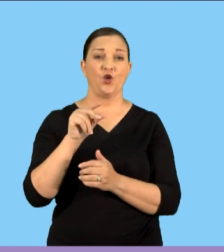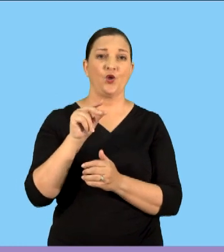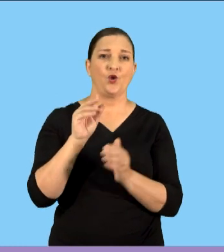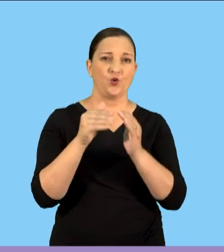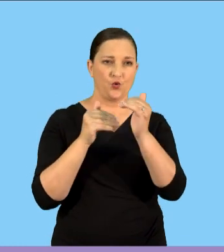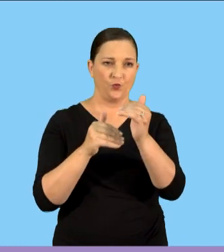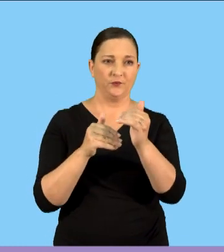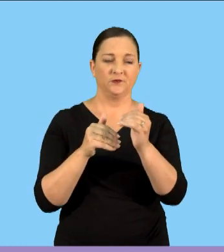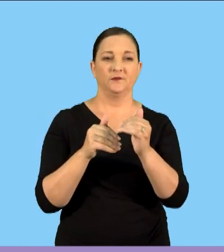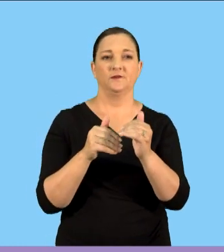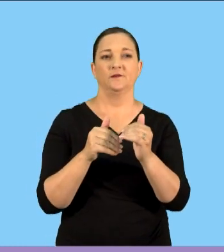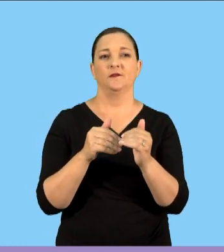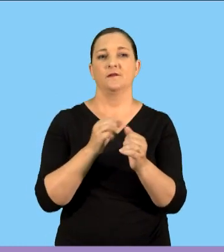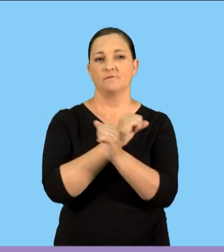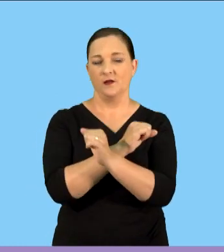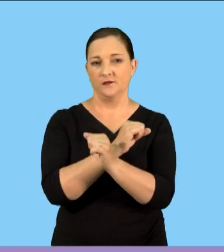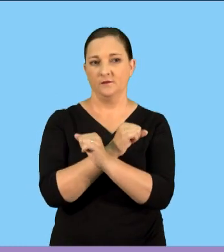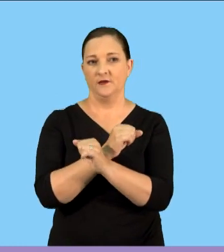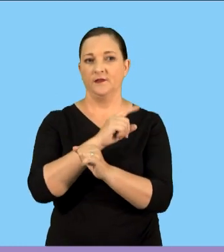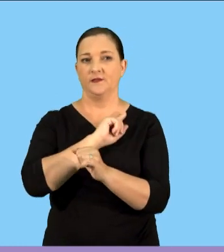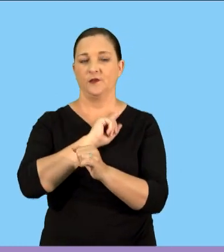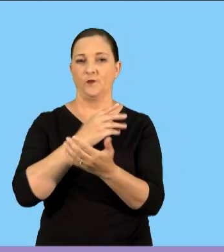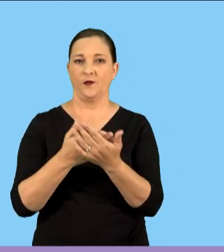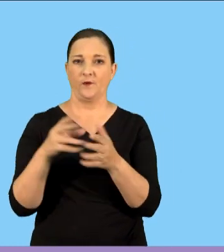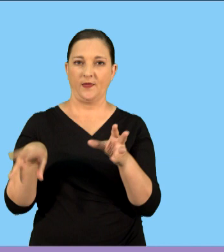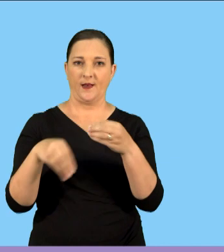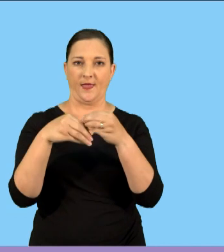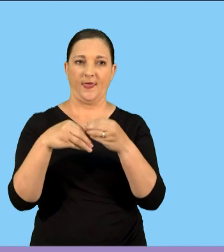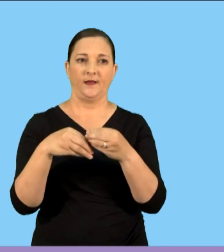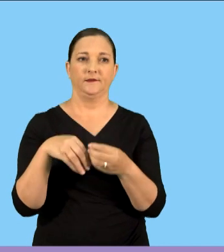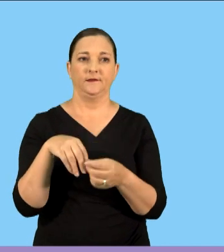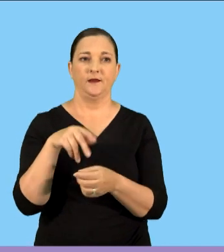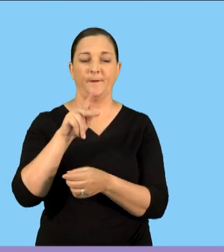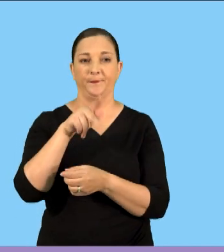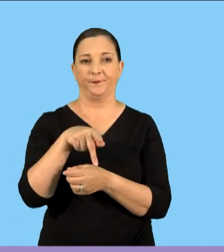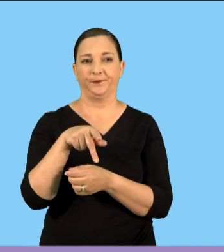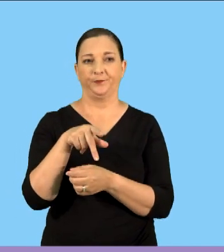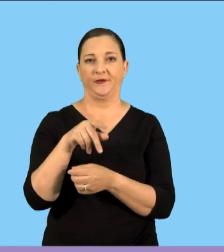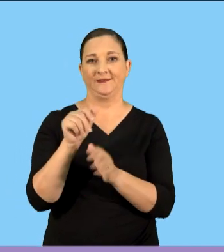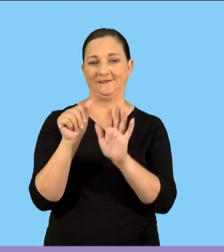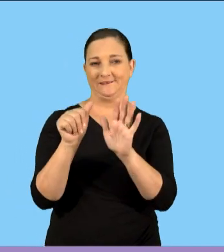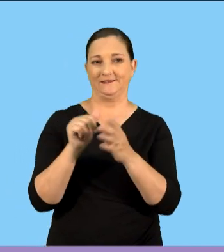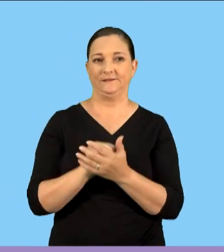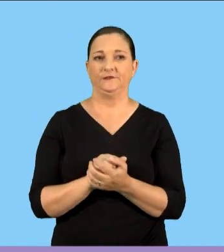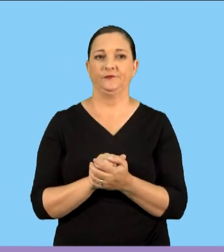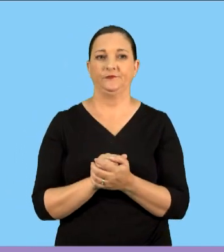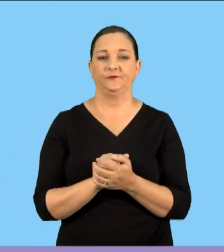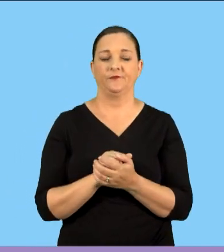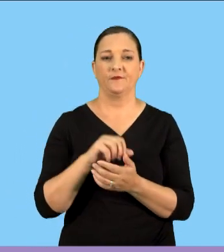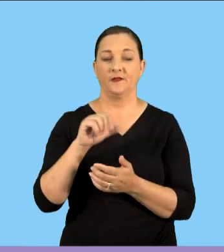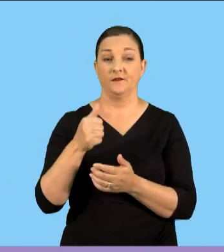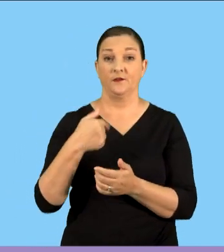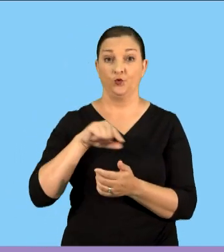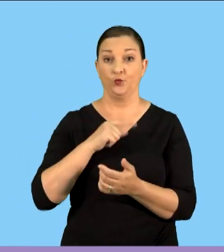cubed and p cubed. They are being multiplied, so we add the exponents. That is going to be p exponent